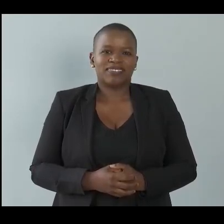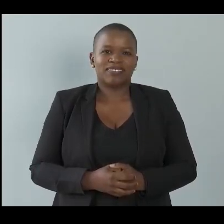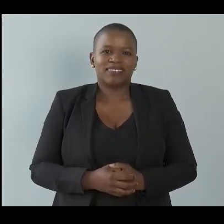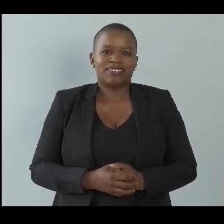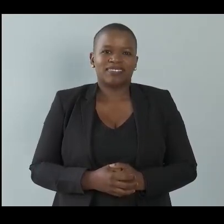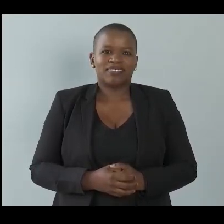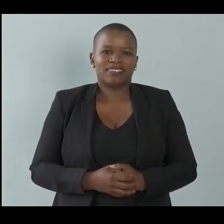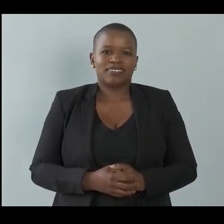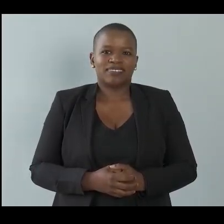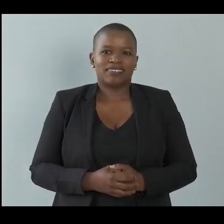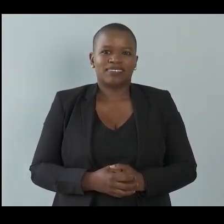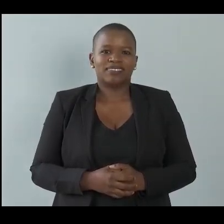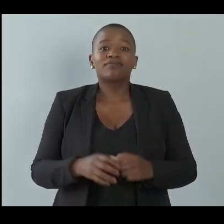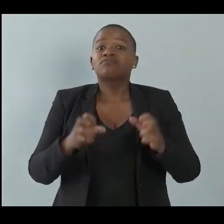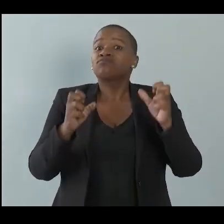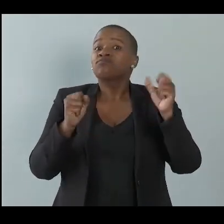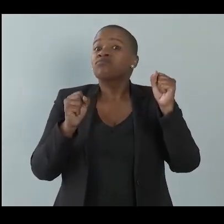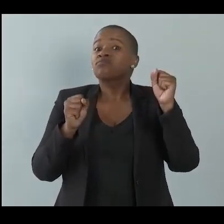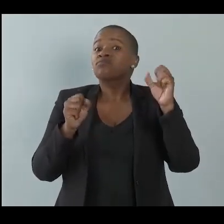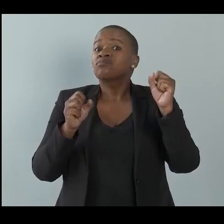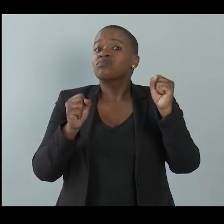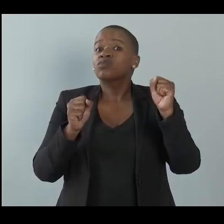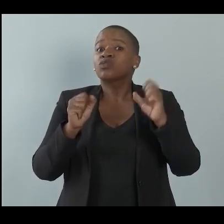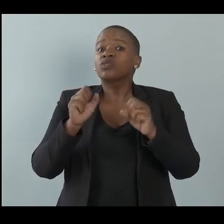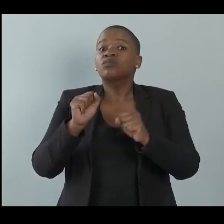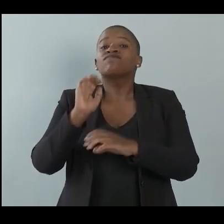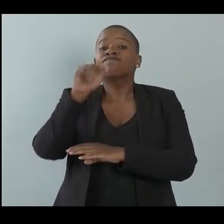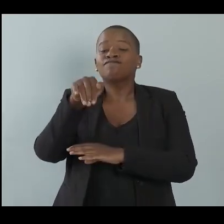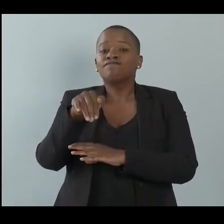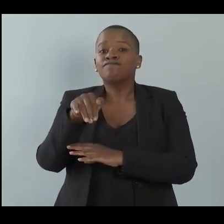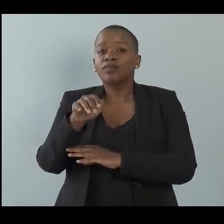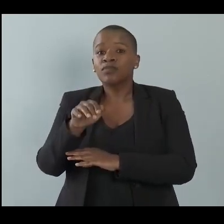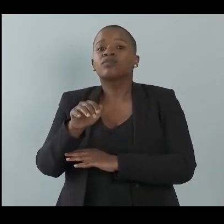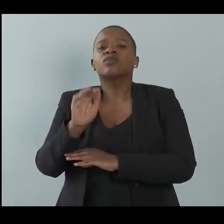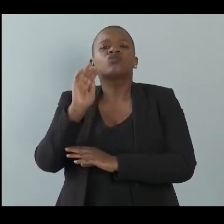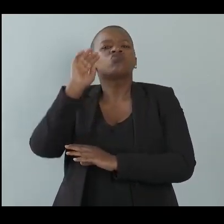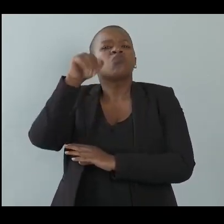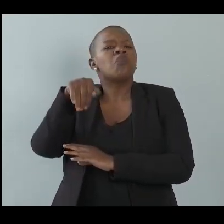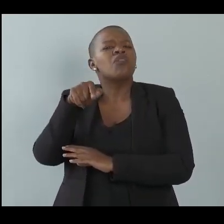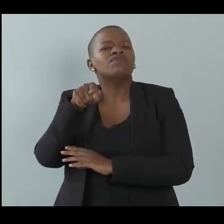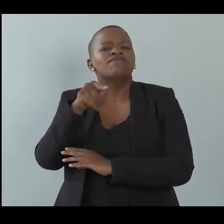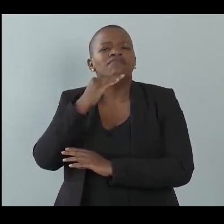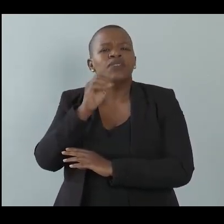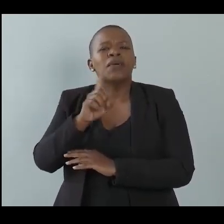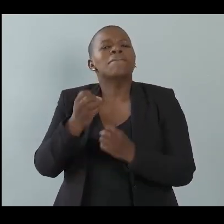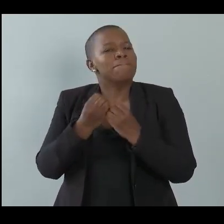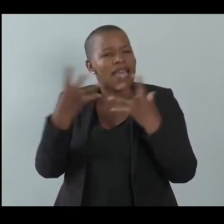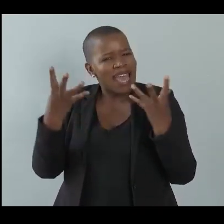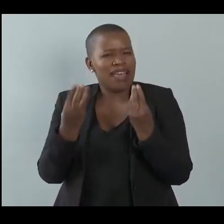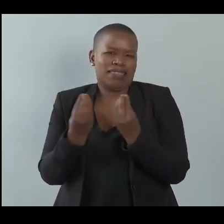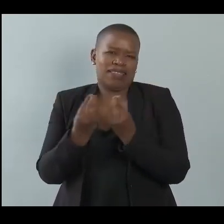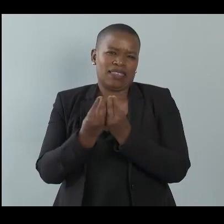Let's talk about tomorrow. Tomorrow could be so many things. It is both